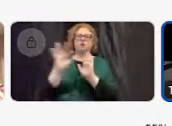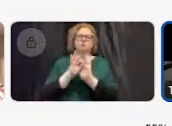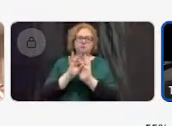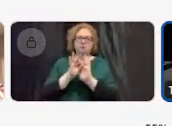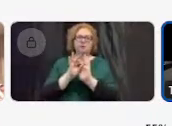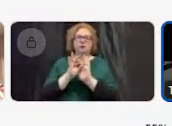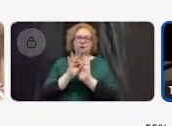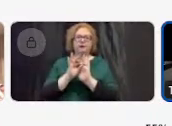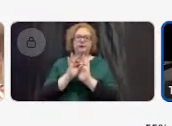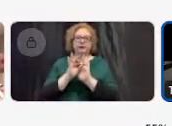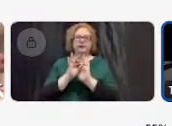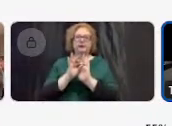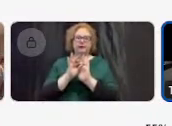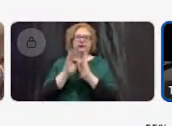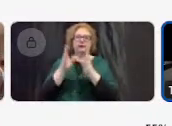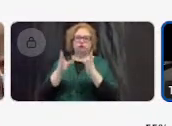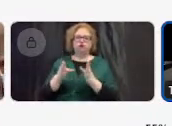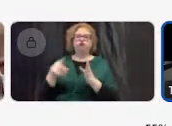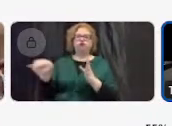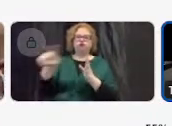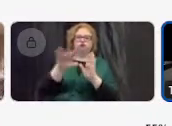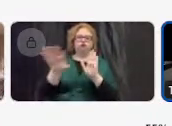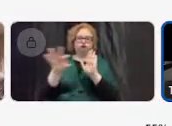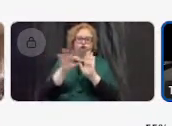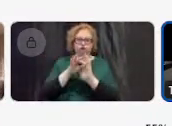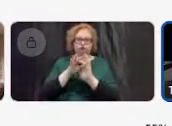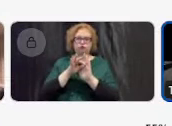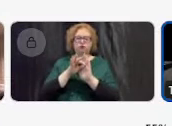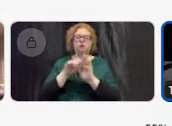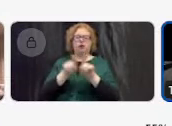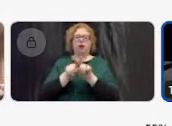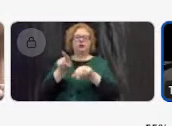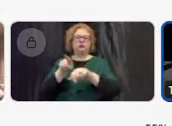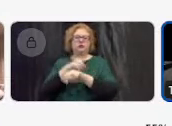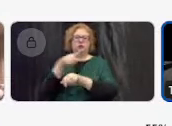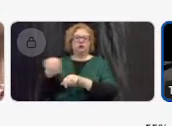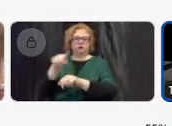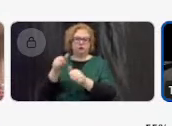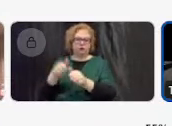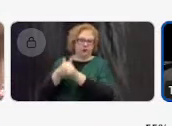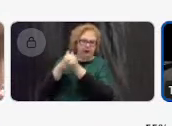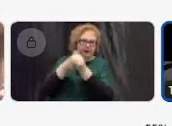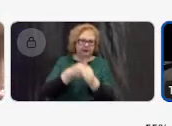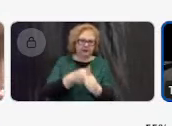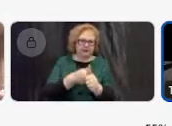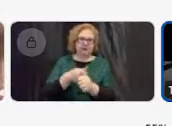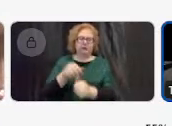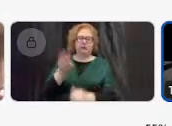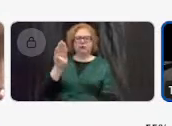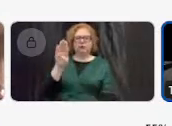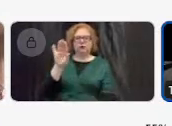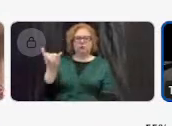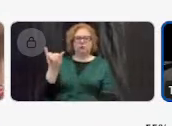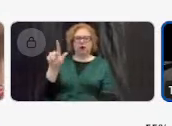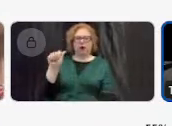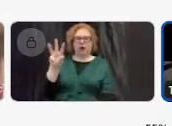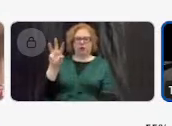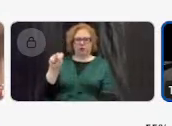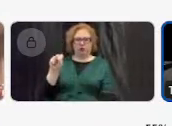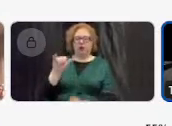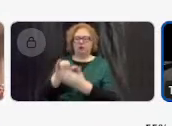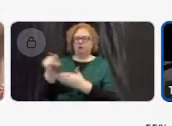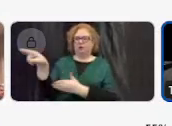long as you would adhere to the bylaws that are adopted, the